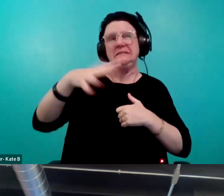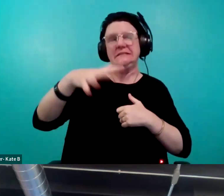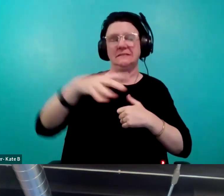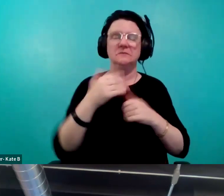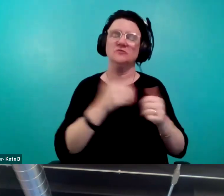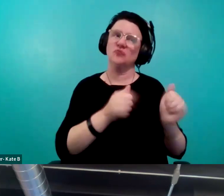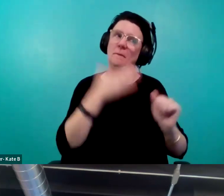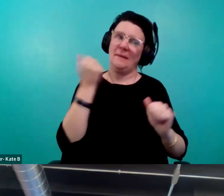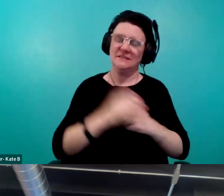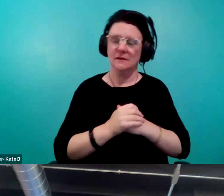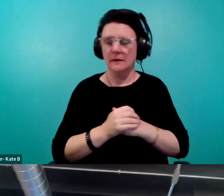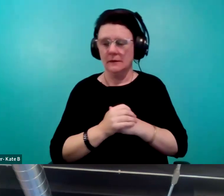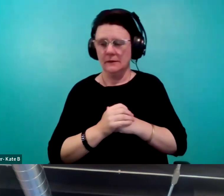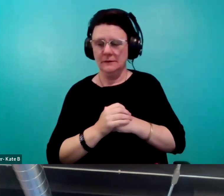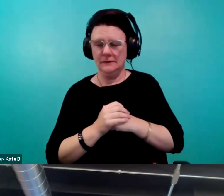recently, but I'll do my best.